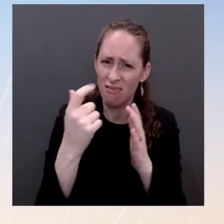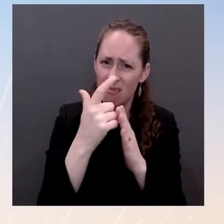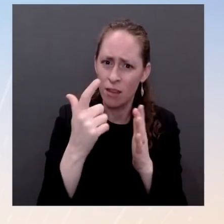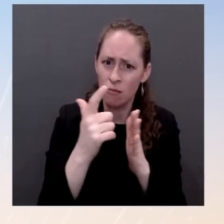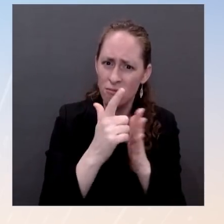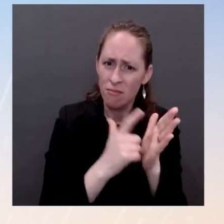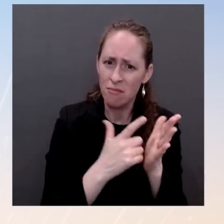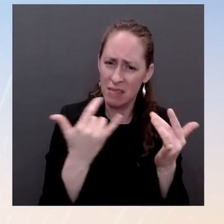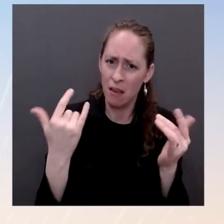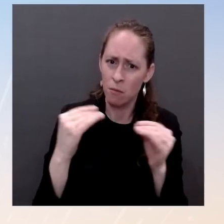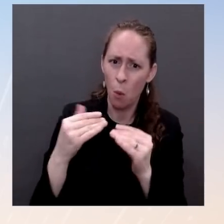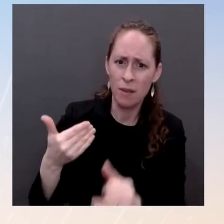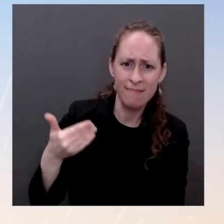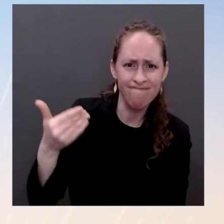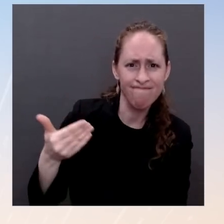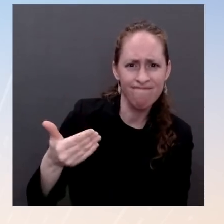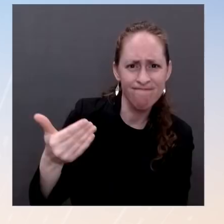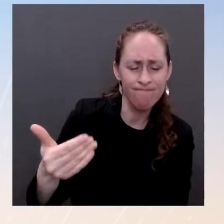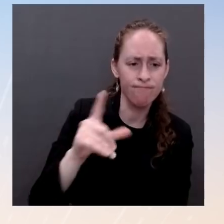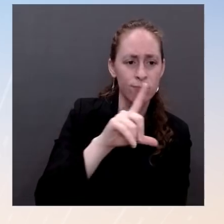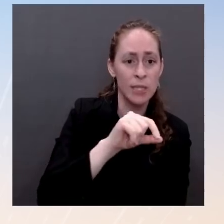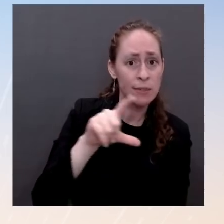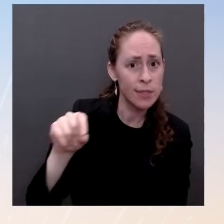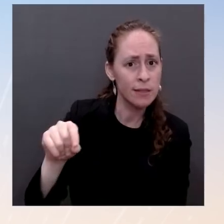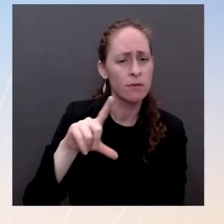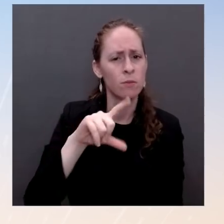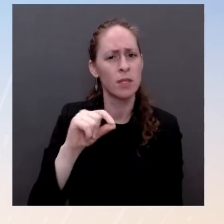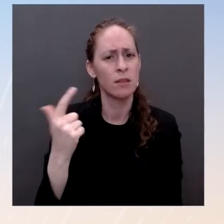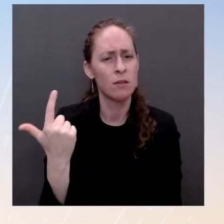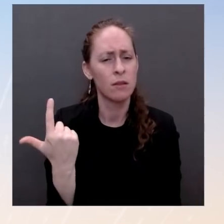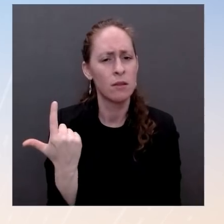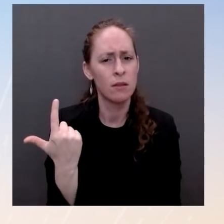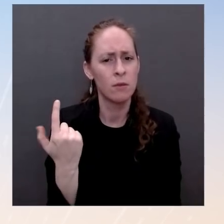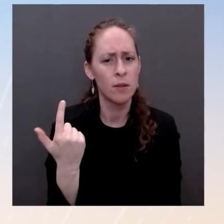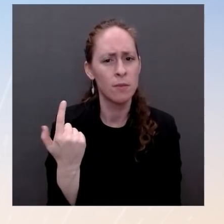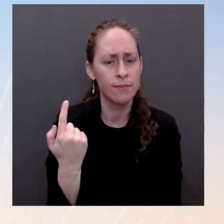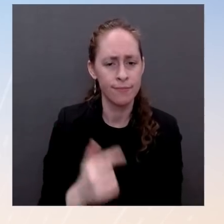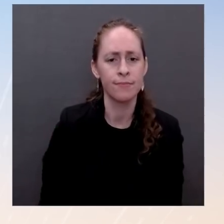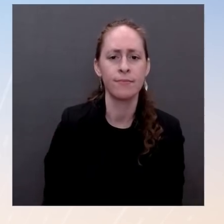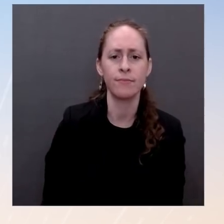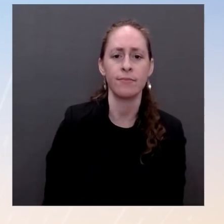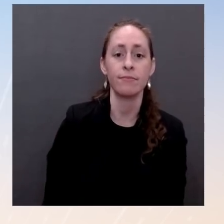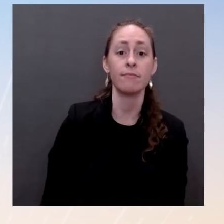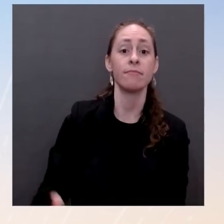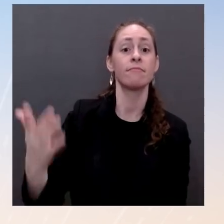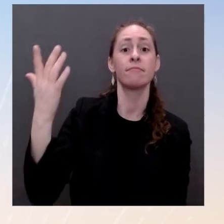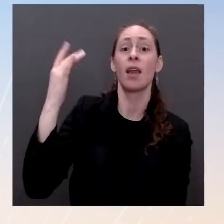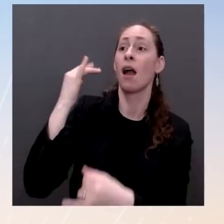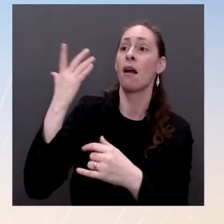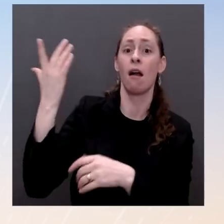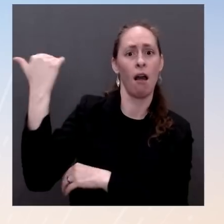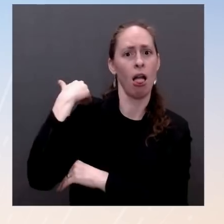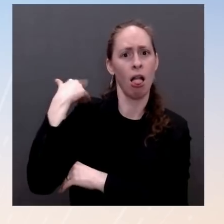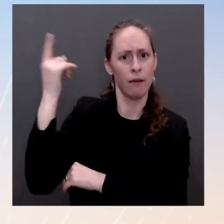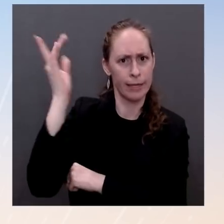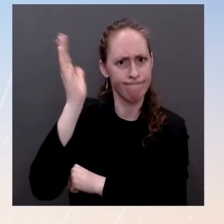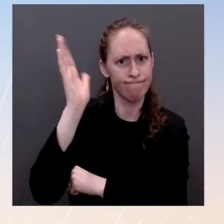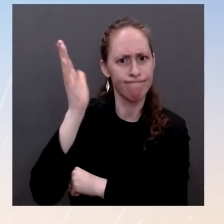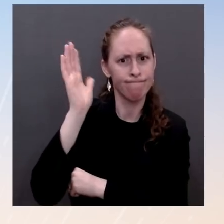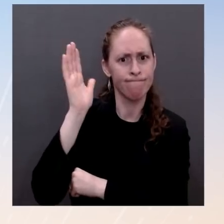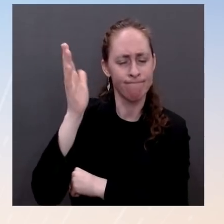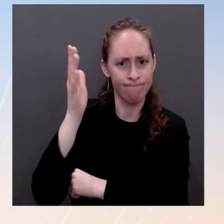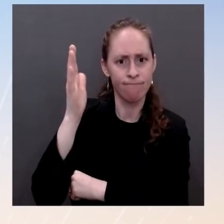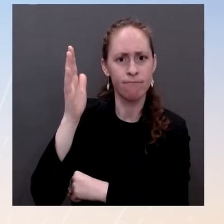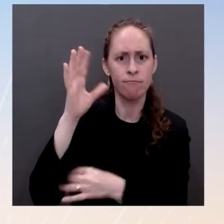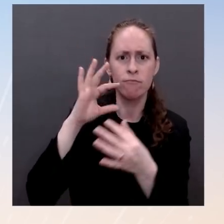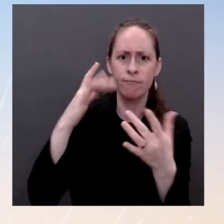about Asian Americans was last May. So will the president take some action or even just record a video